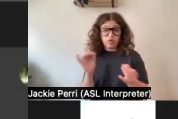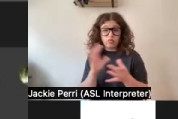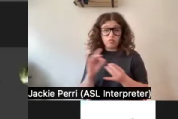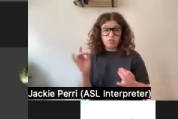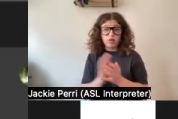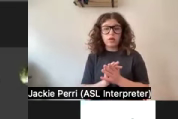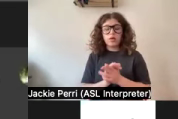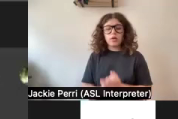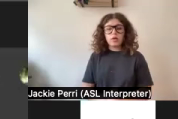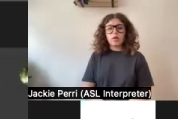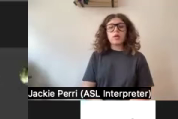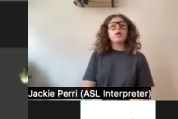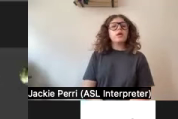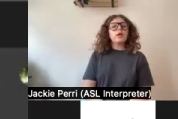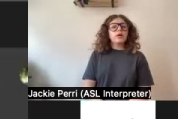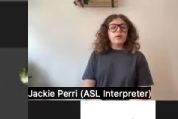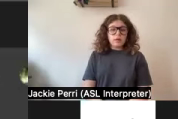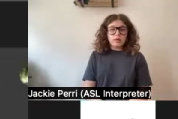it. sí.